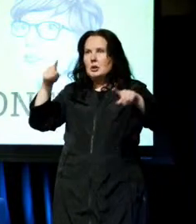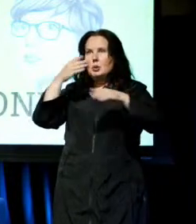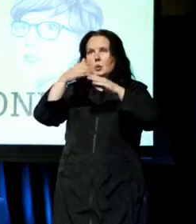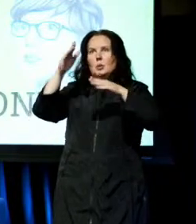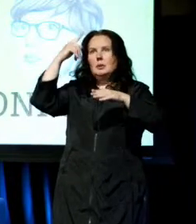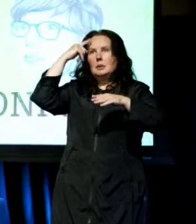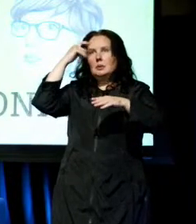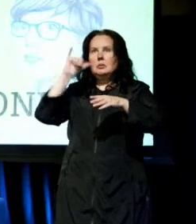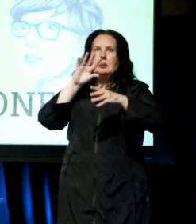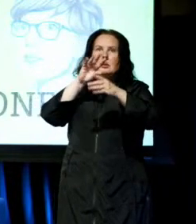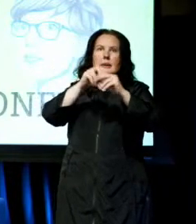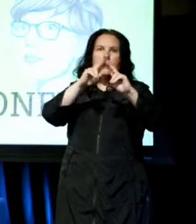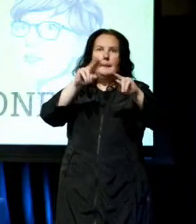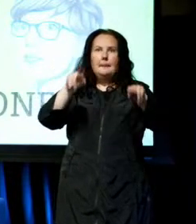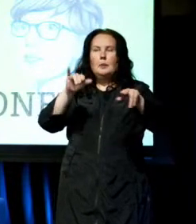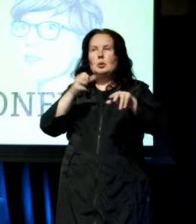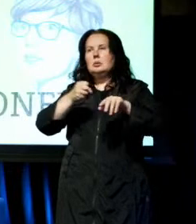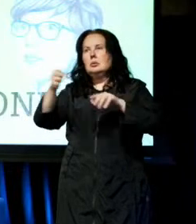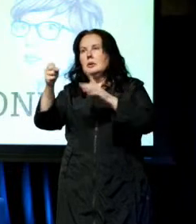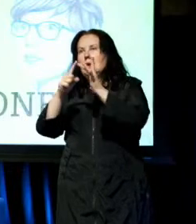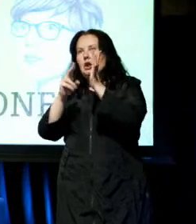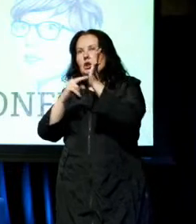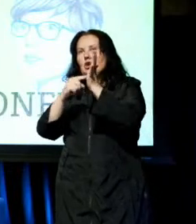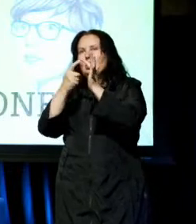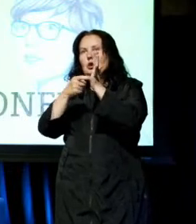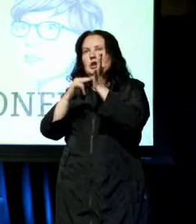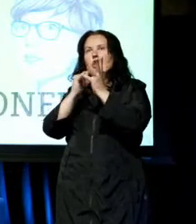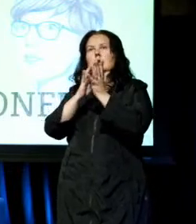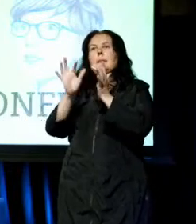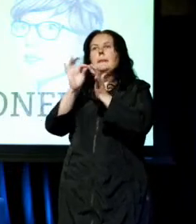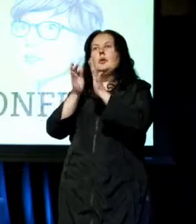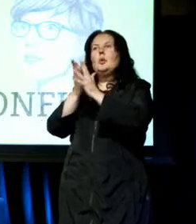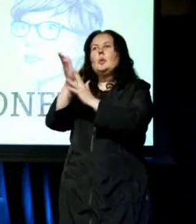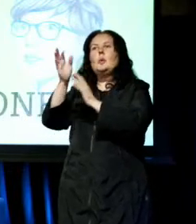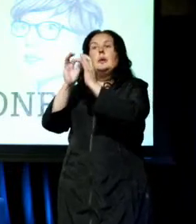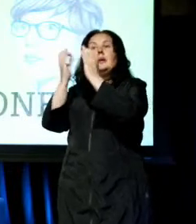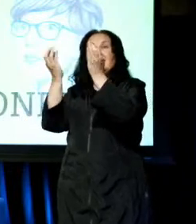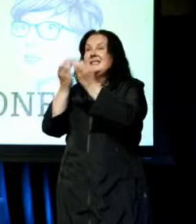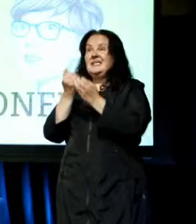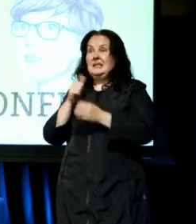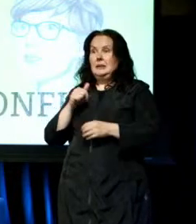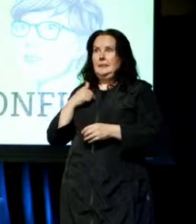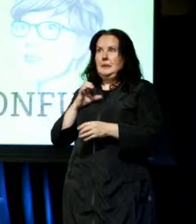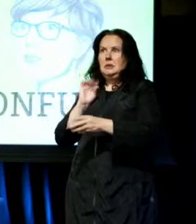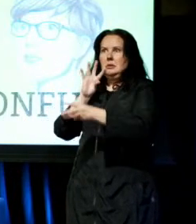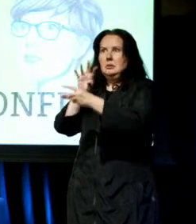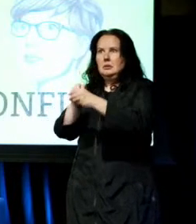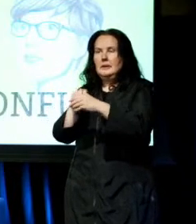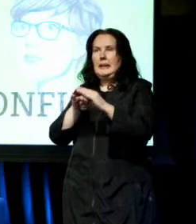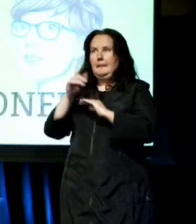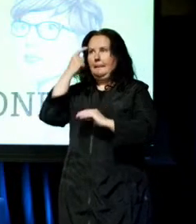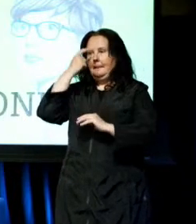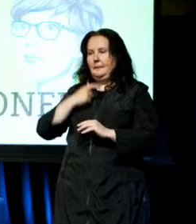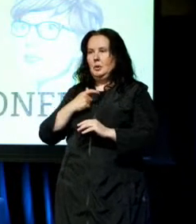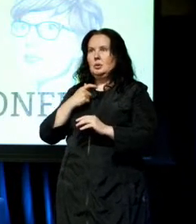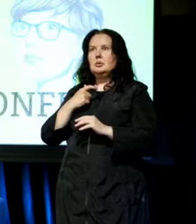an internship or something through an organisation, but you've still got to be there in person, full time, 5 days